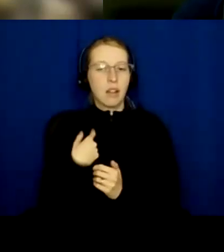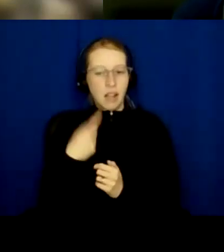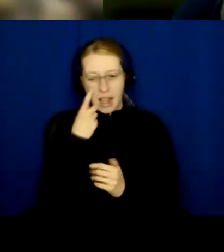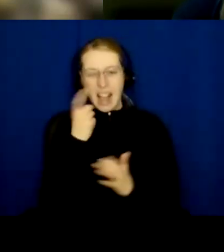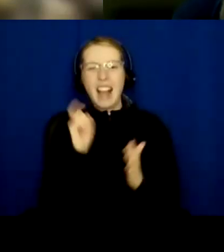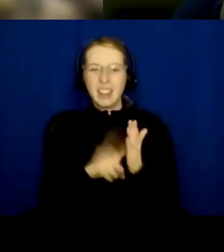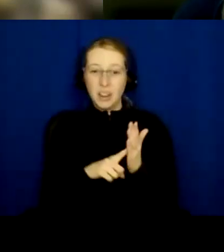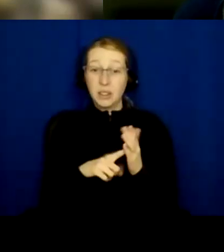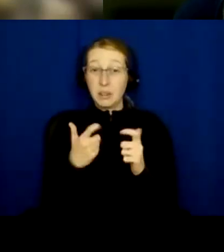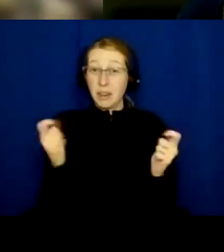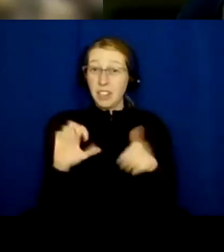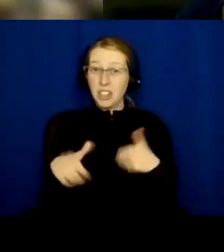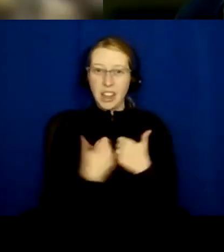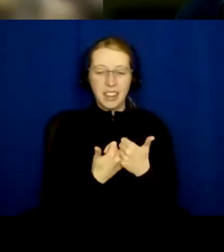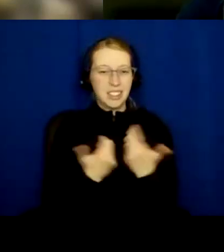to clean,